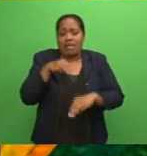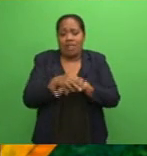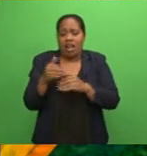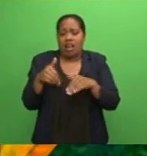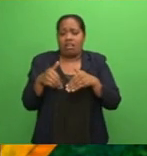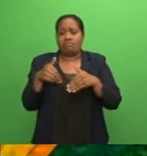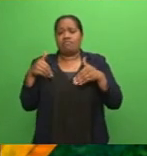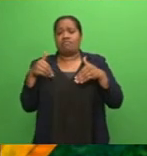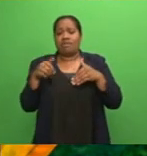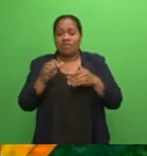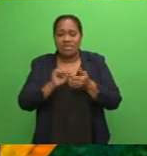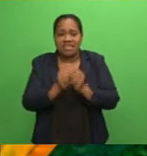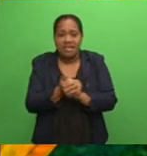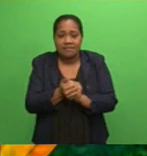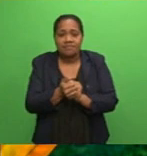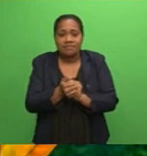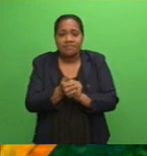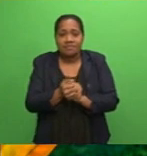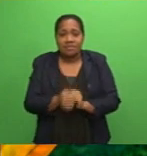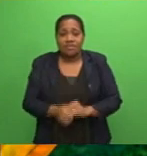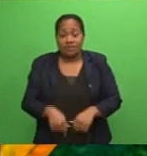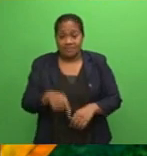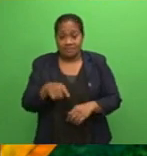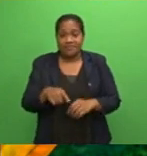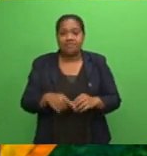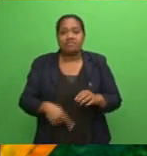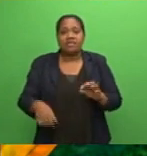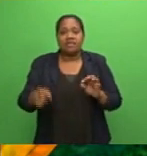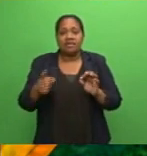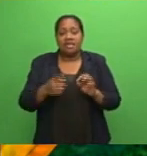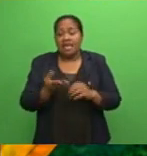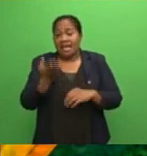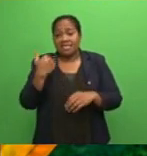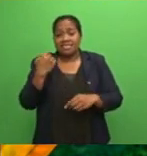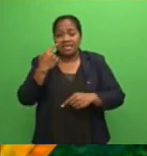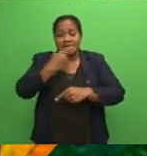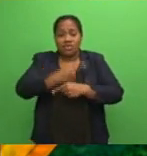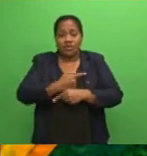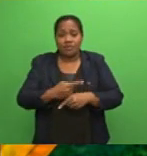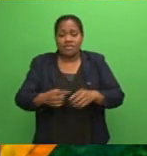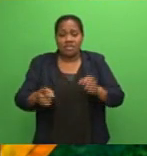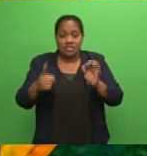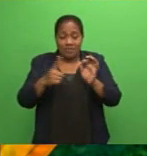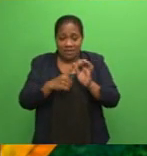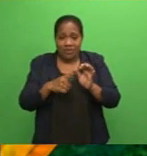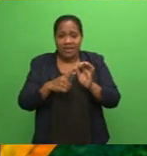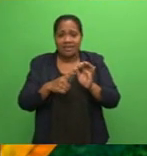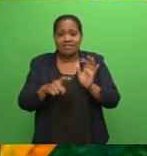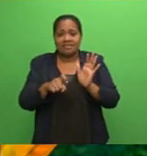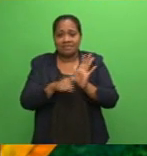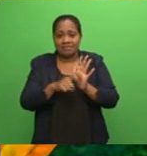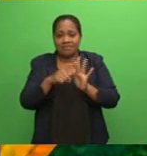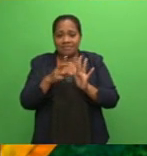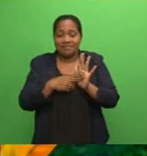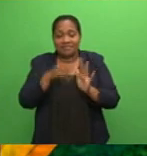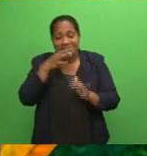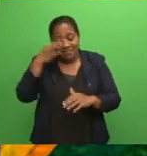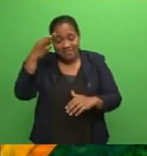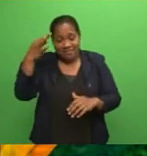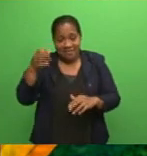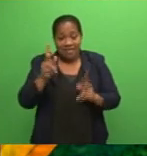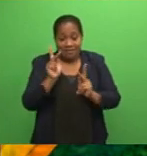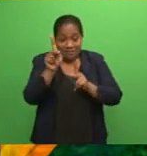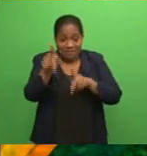a 2-2 draw in a warm-up match at Prince Charles Park last night, both coaches acknowledge they have a bit of work to do before